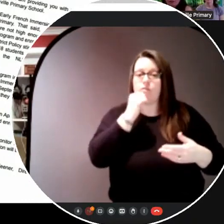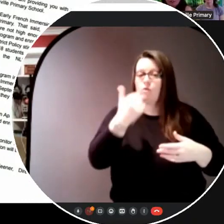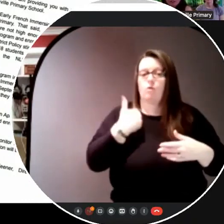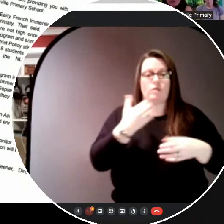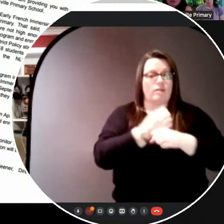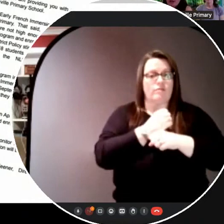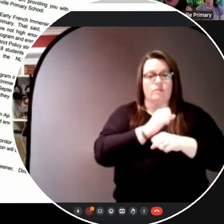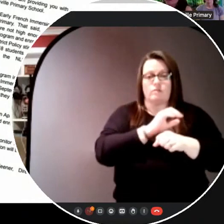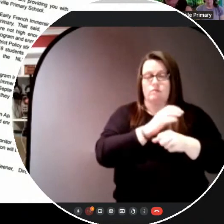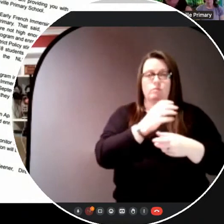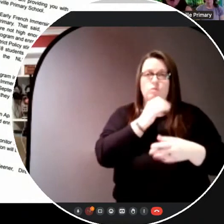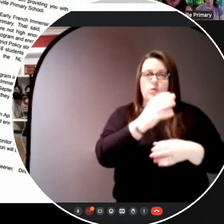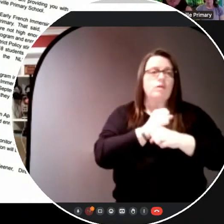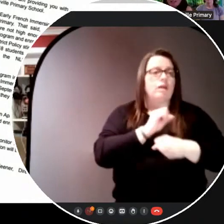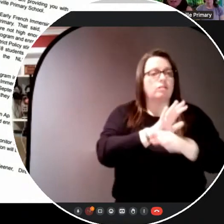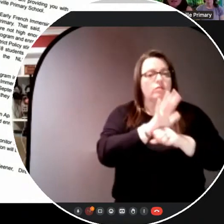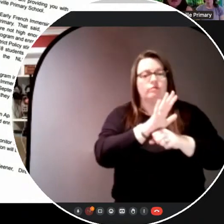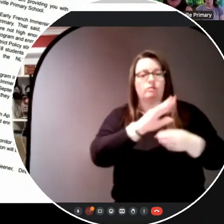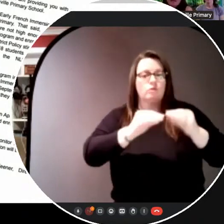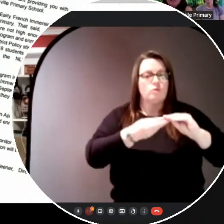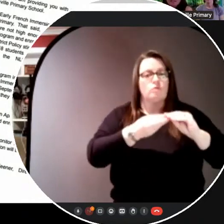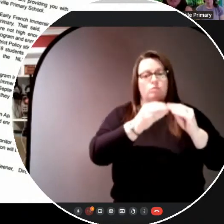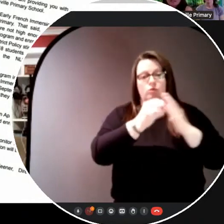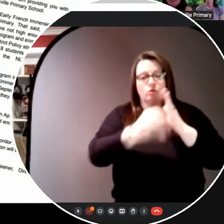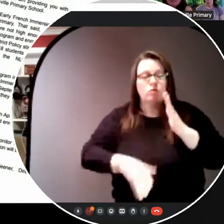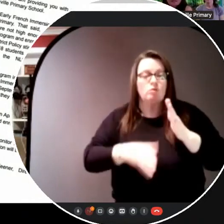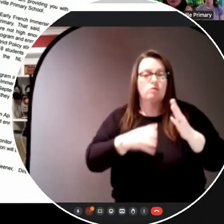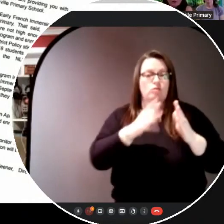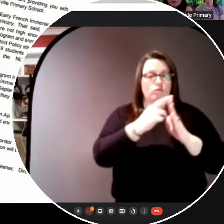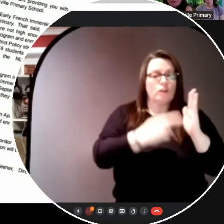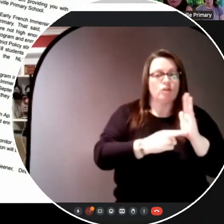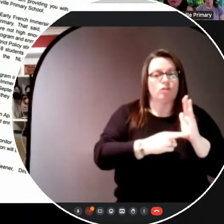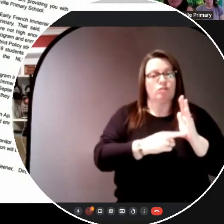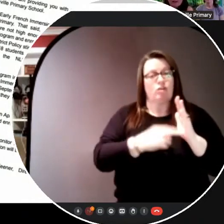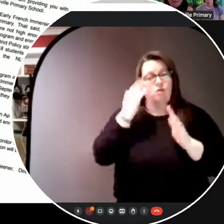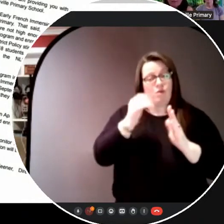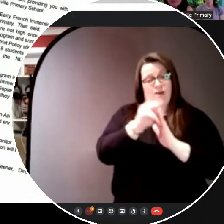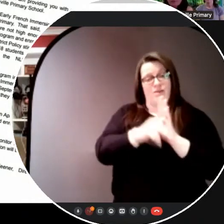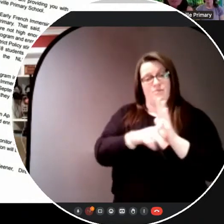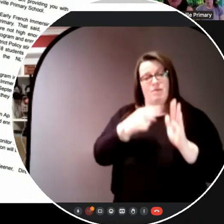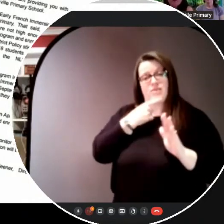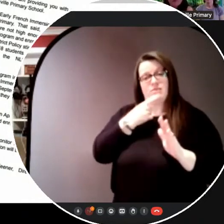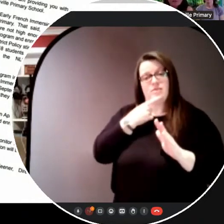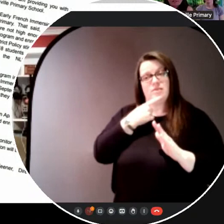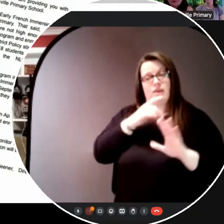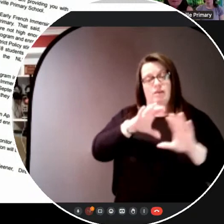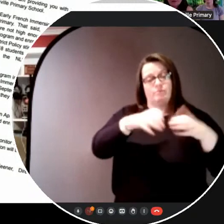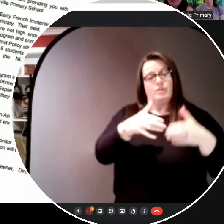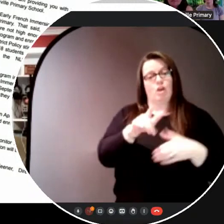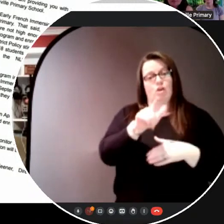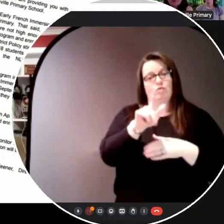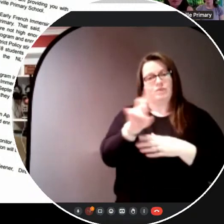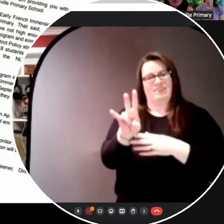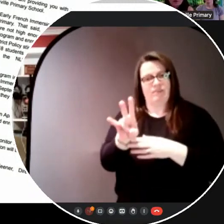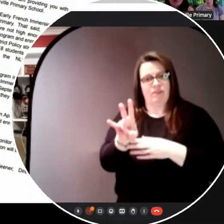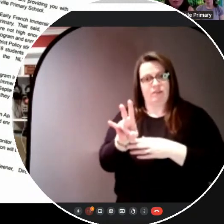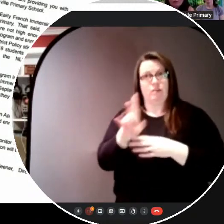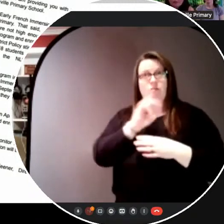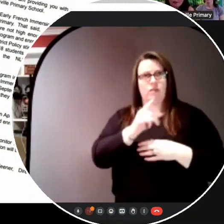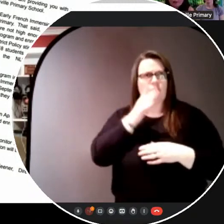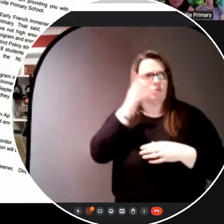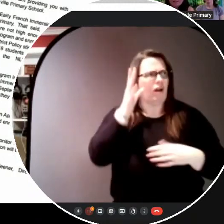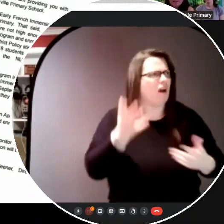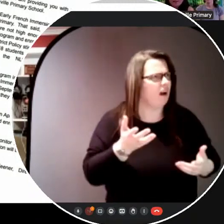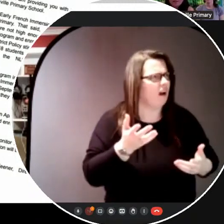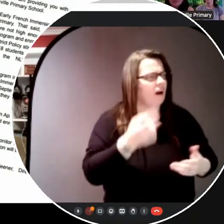of students registered as per policy that says that it's based on groupings of 27, which was kind of the first time that parents had even heard